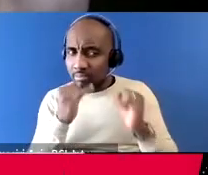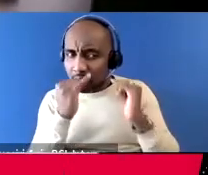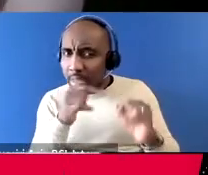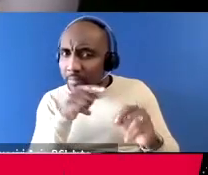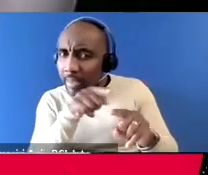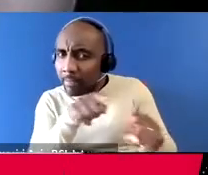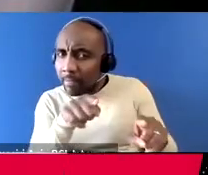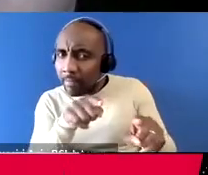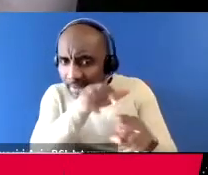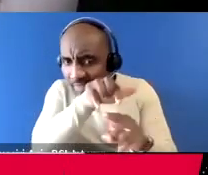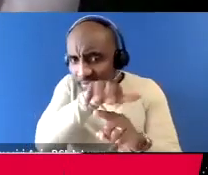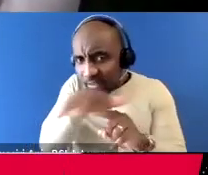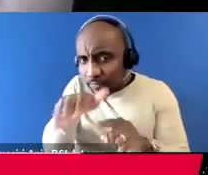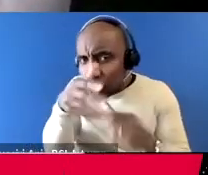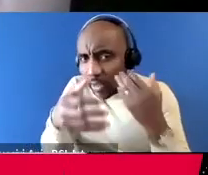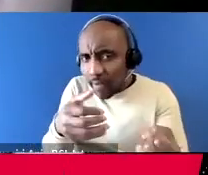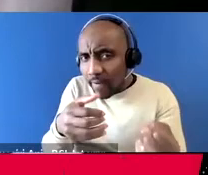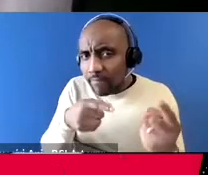their influence.